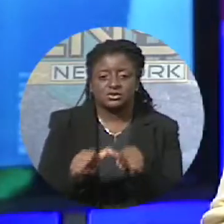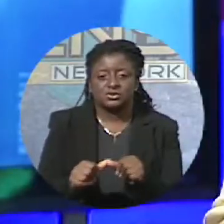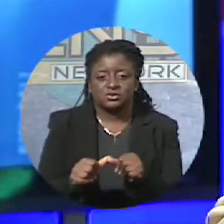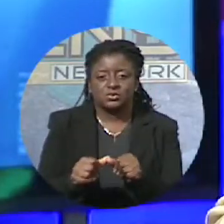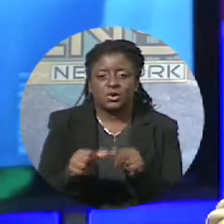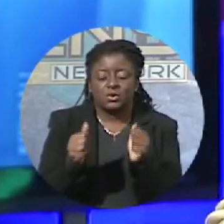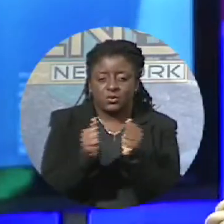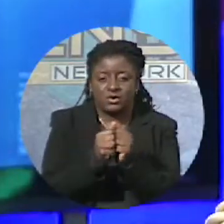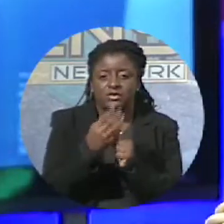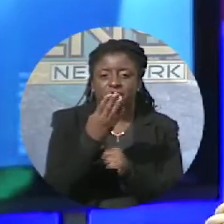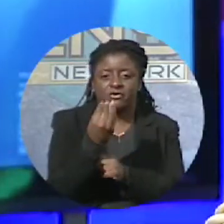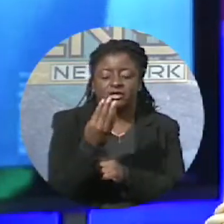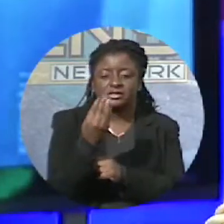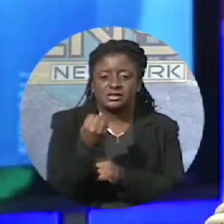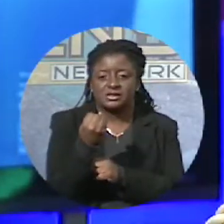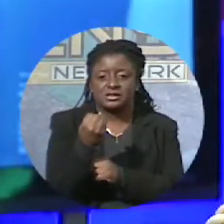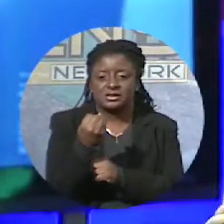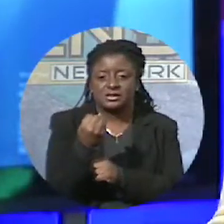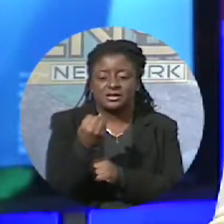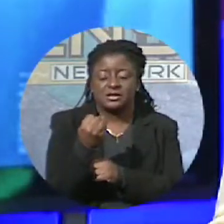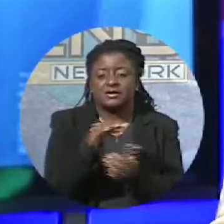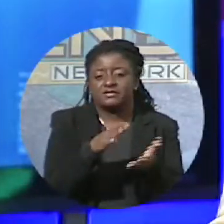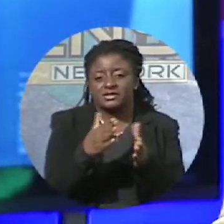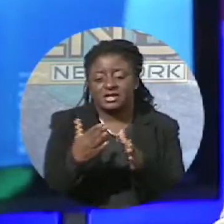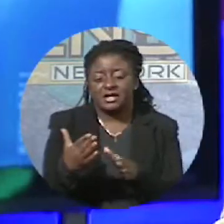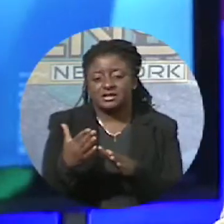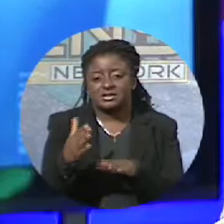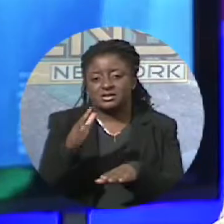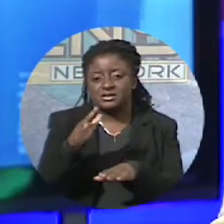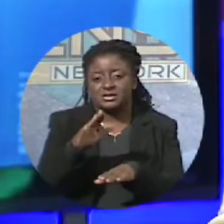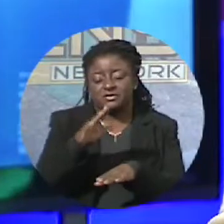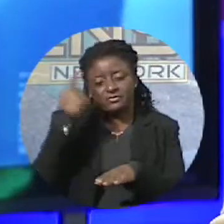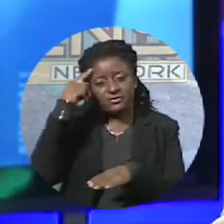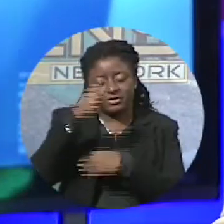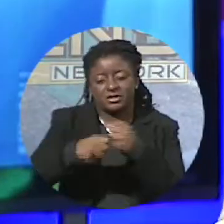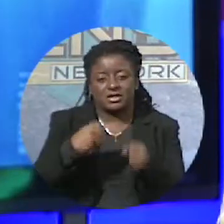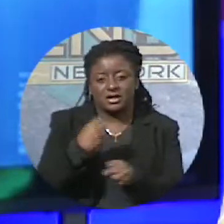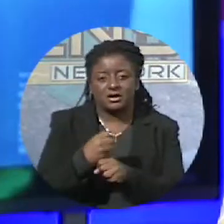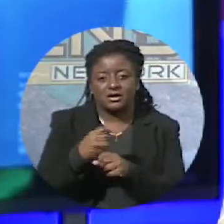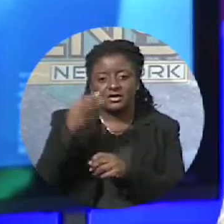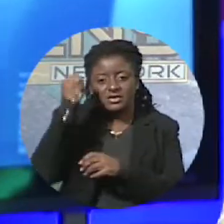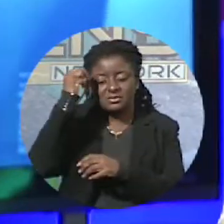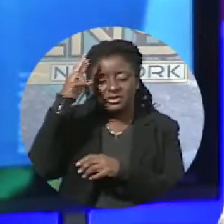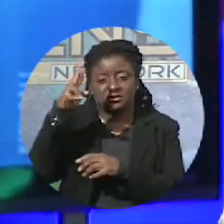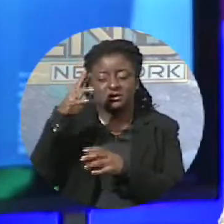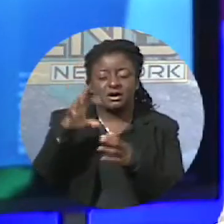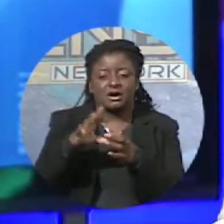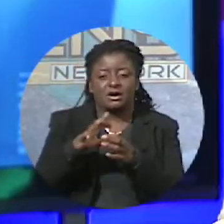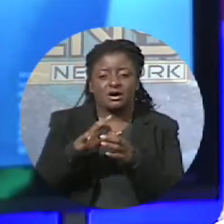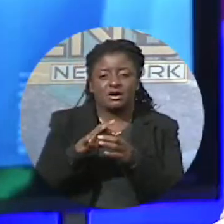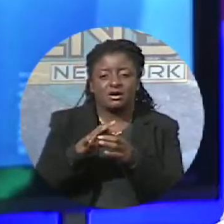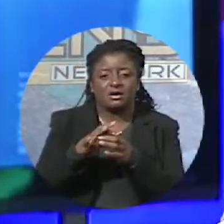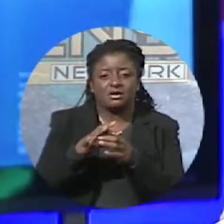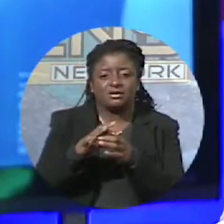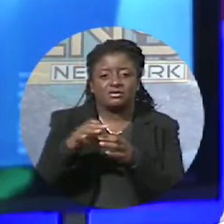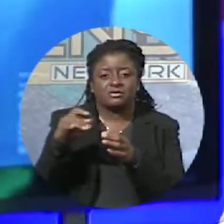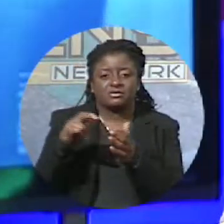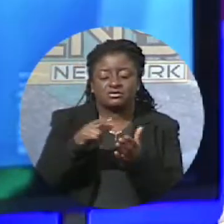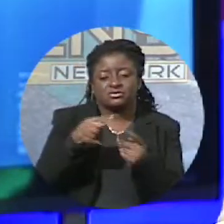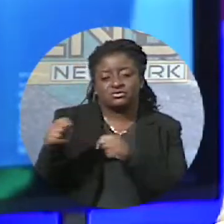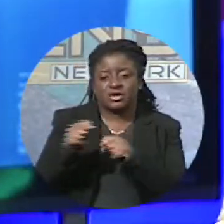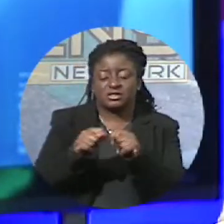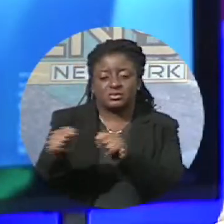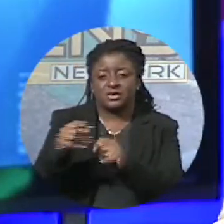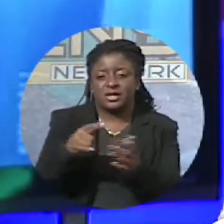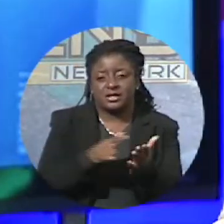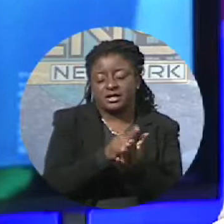With 14 fatalities on record for the year, the minister responsible for transport and aviation, that's the Minister of State, Hope Strawn, is urging motorists